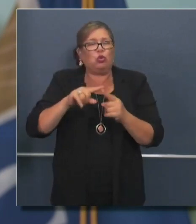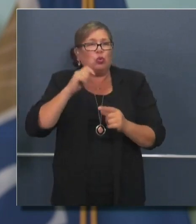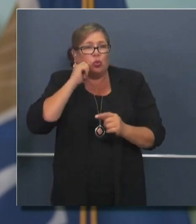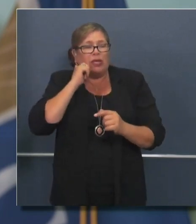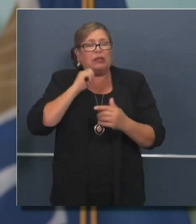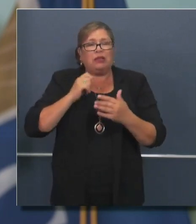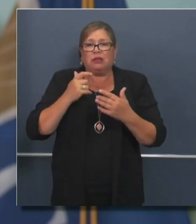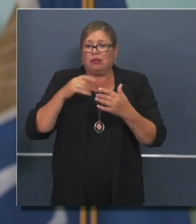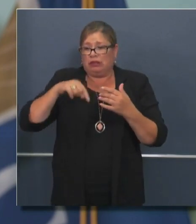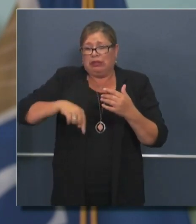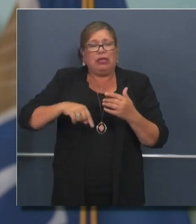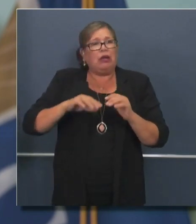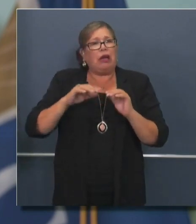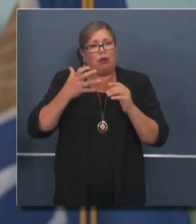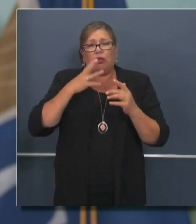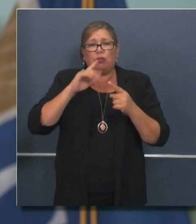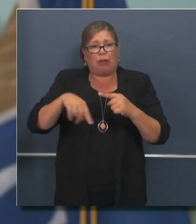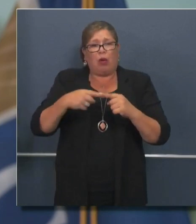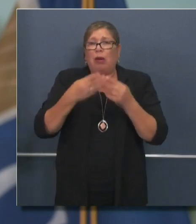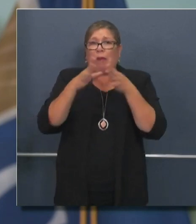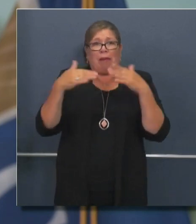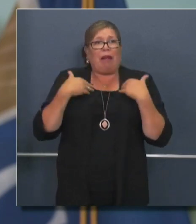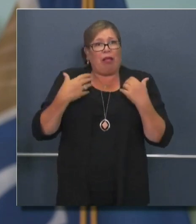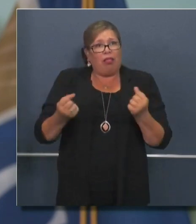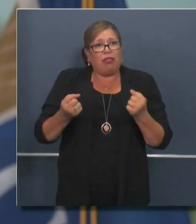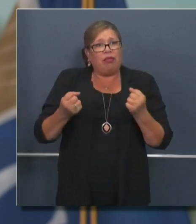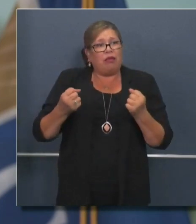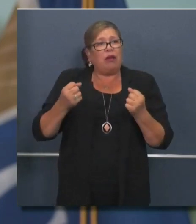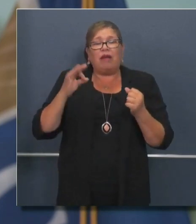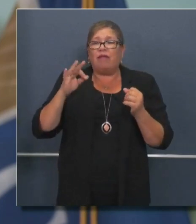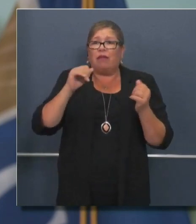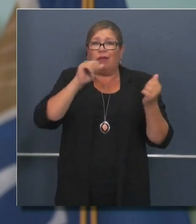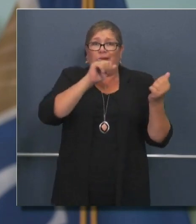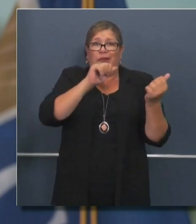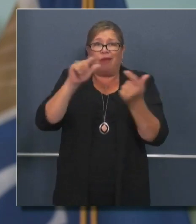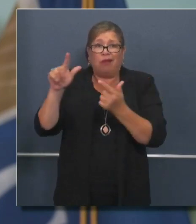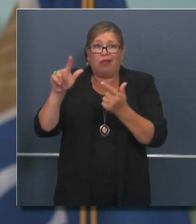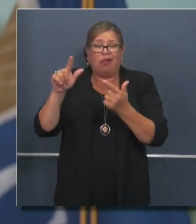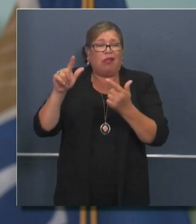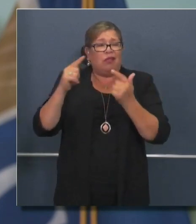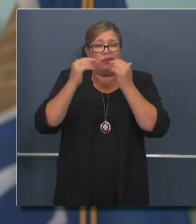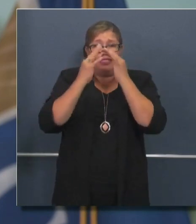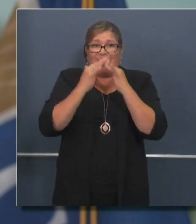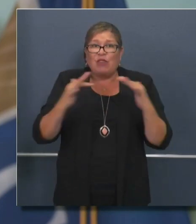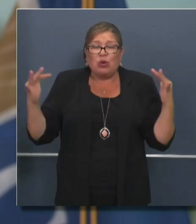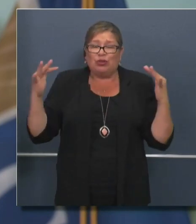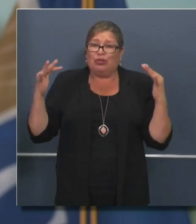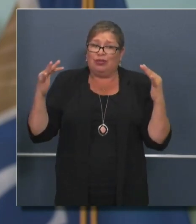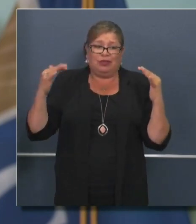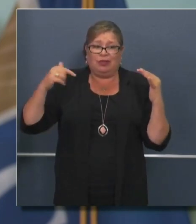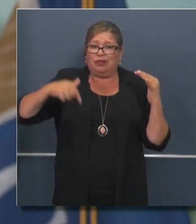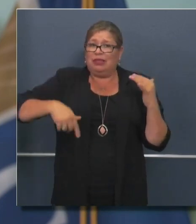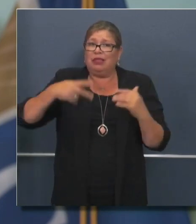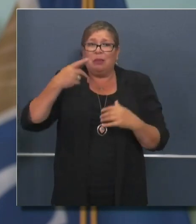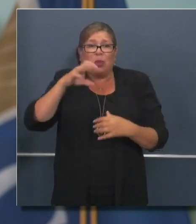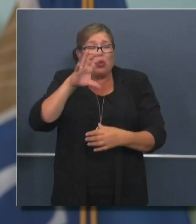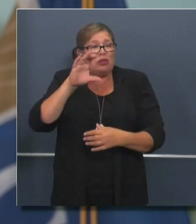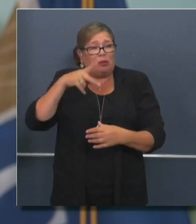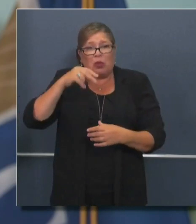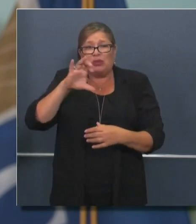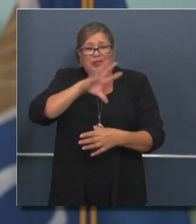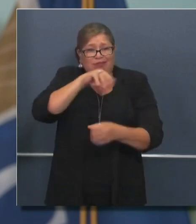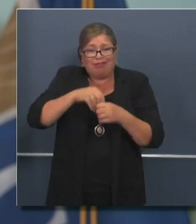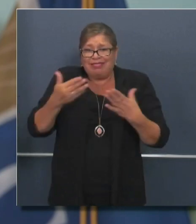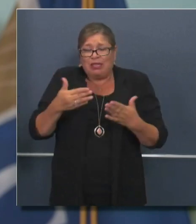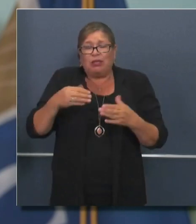in this country and addressing the public health of the entire diverse population in the state of California and the rest of